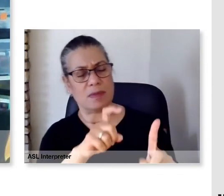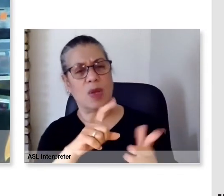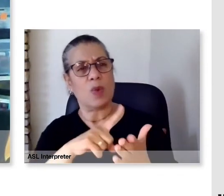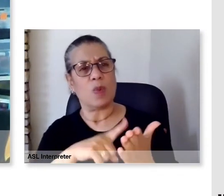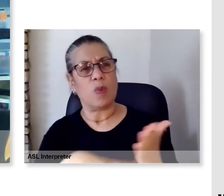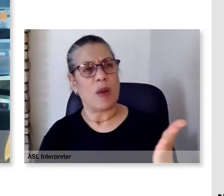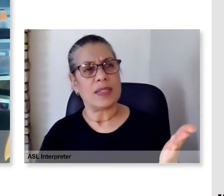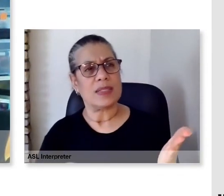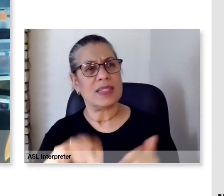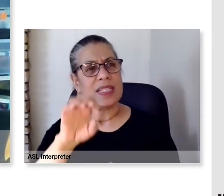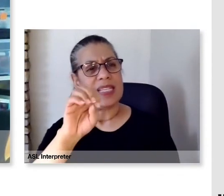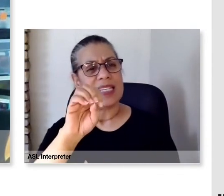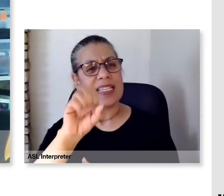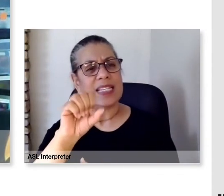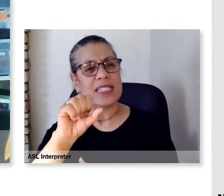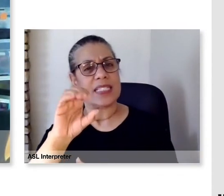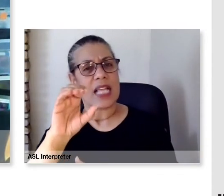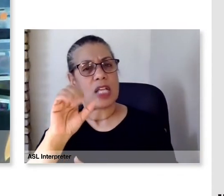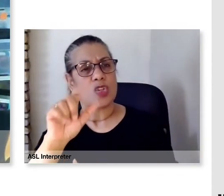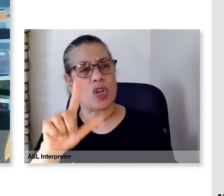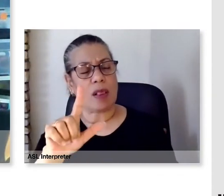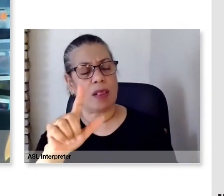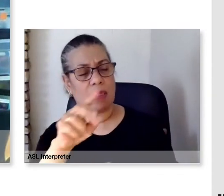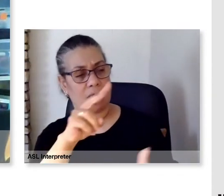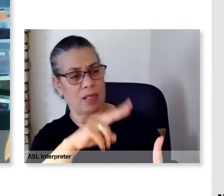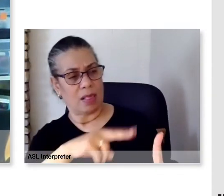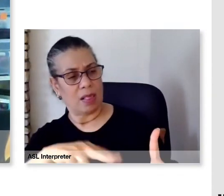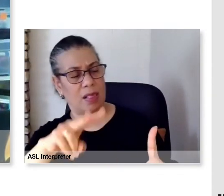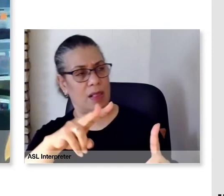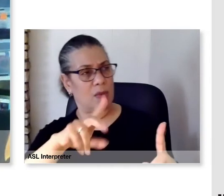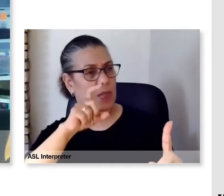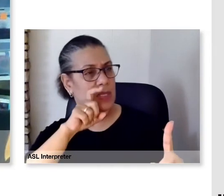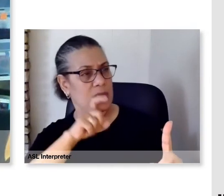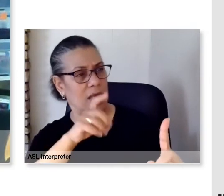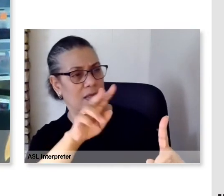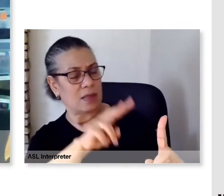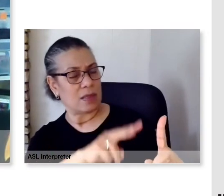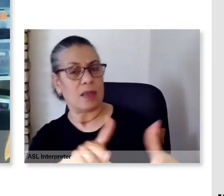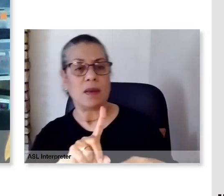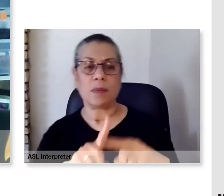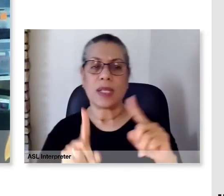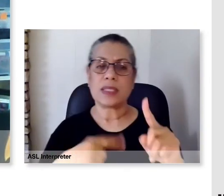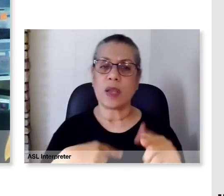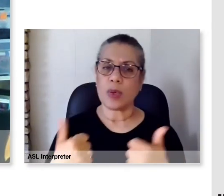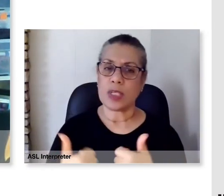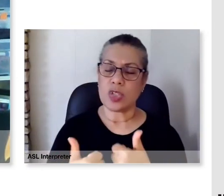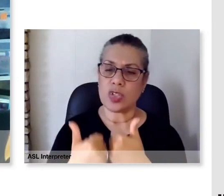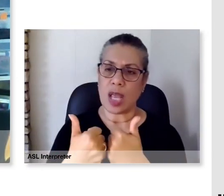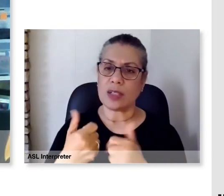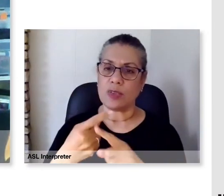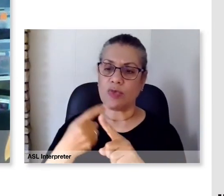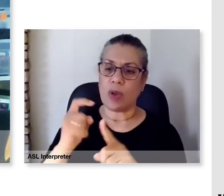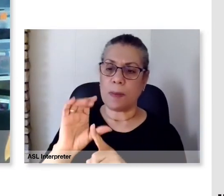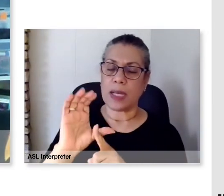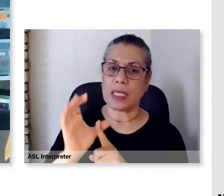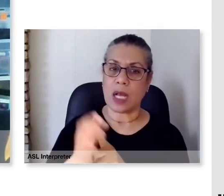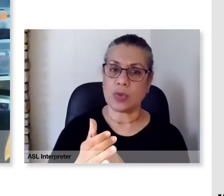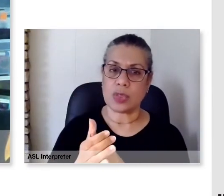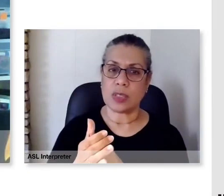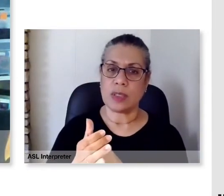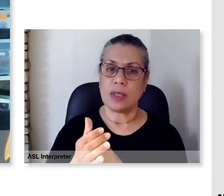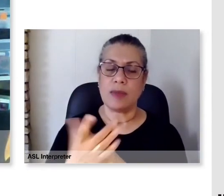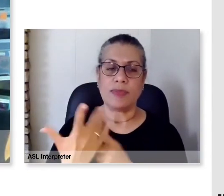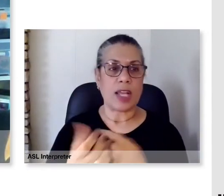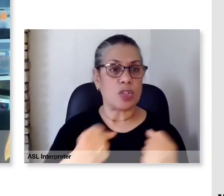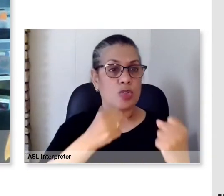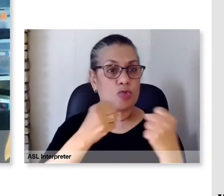design practices. Having said that, also, I have to acknowledge that coming from a culture that it's mainly male